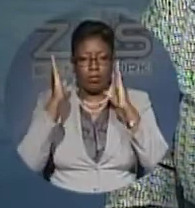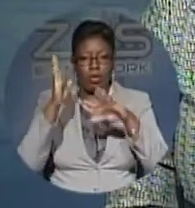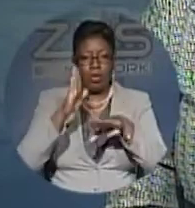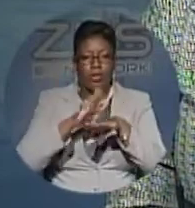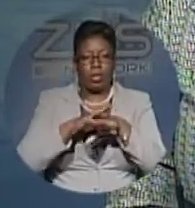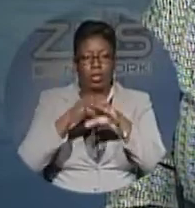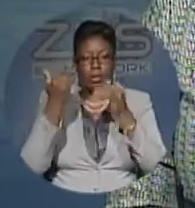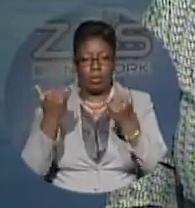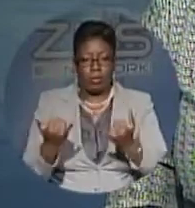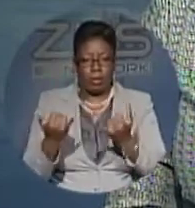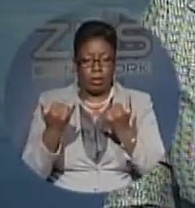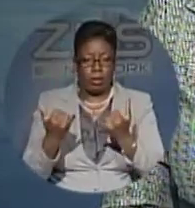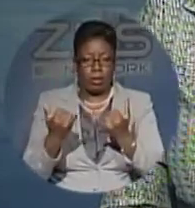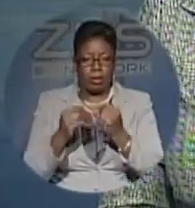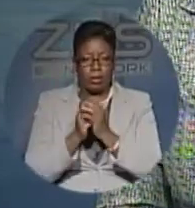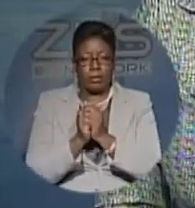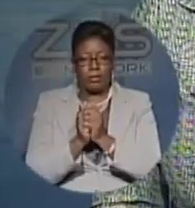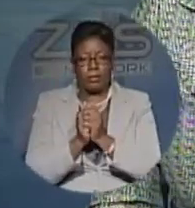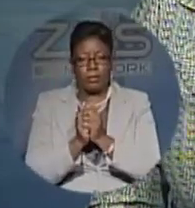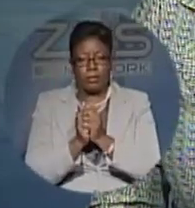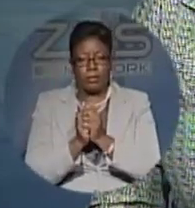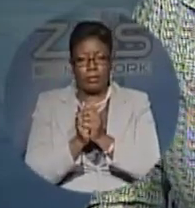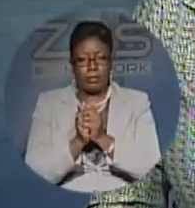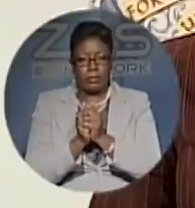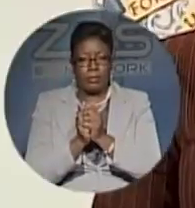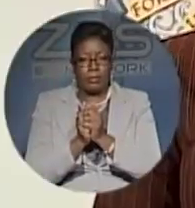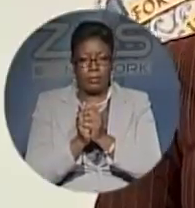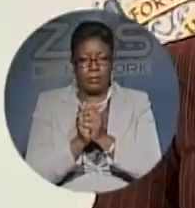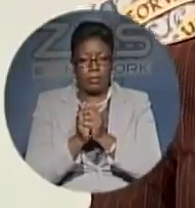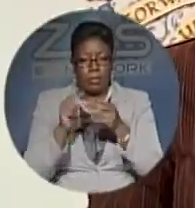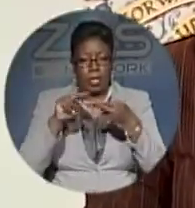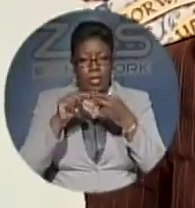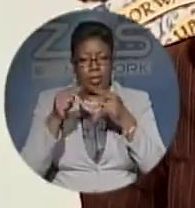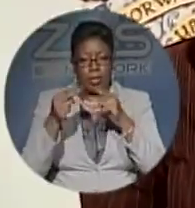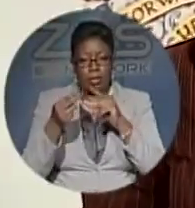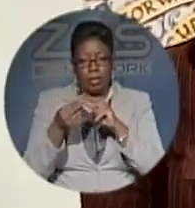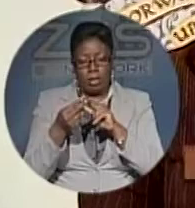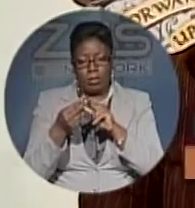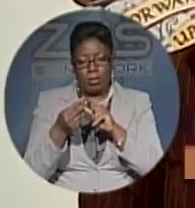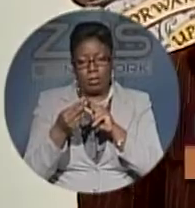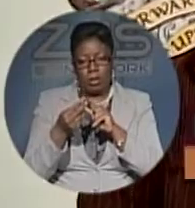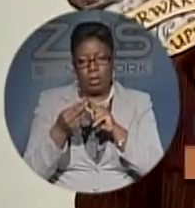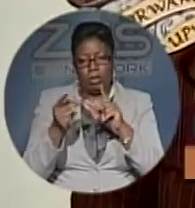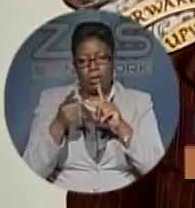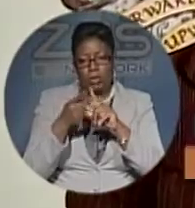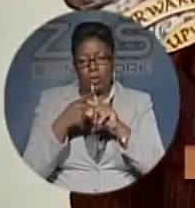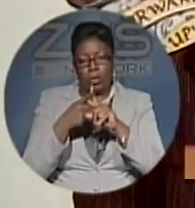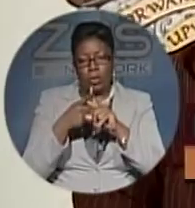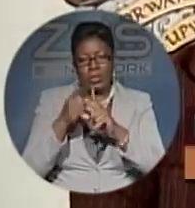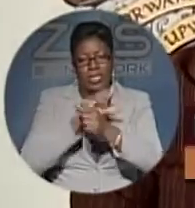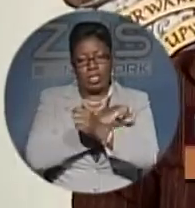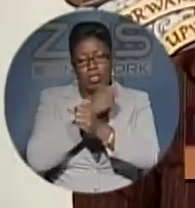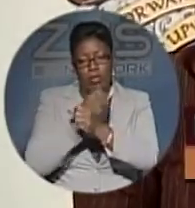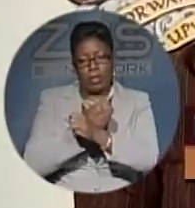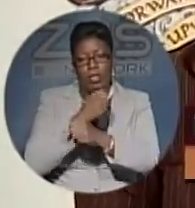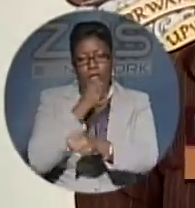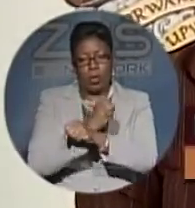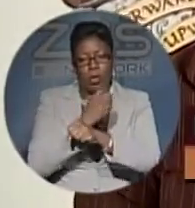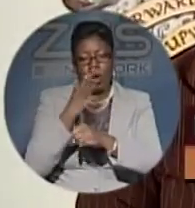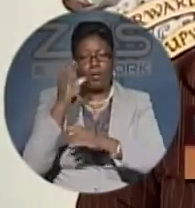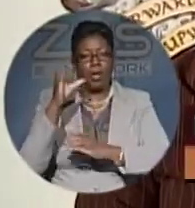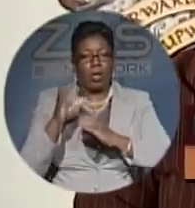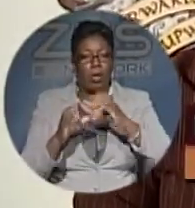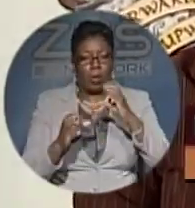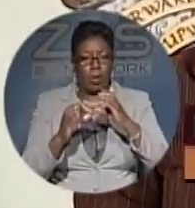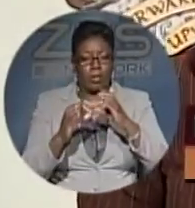modern adversity. Here's Fern Carey. A number of initiatives underway to strengthen and enhance the work of the court. However,